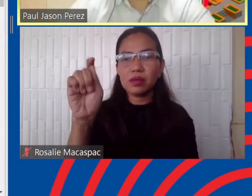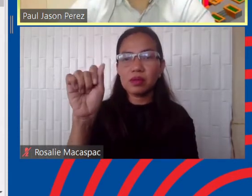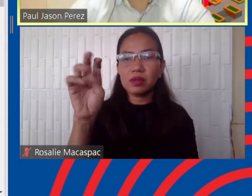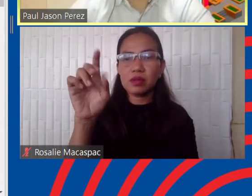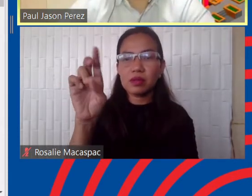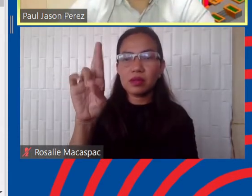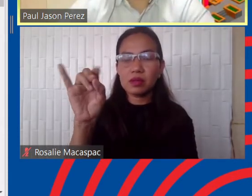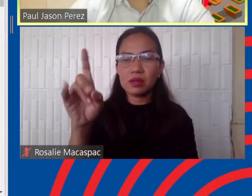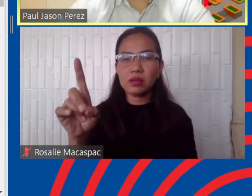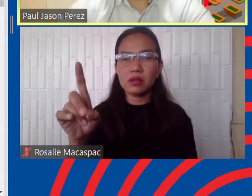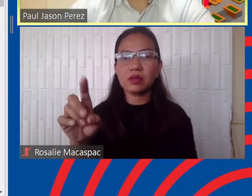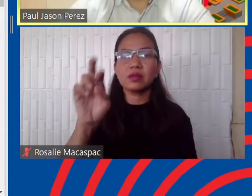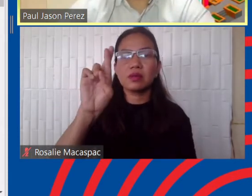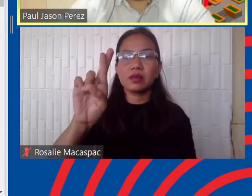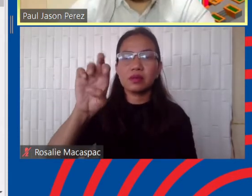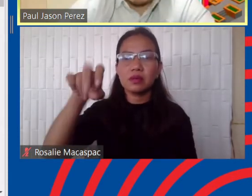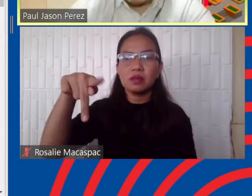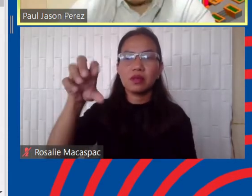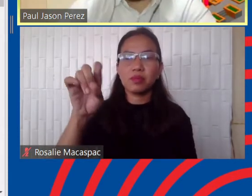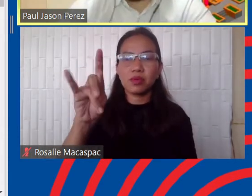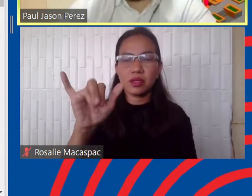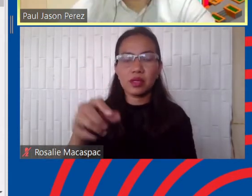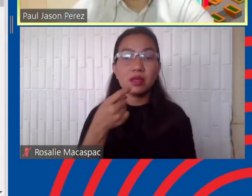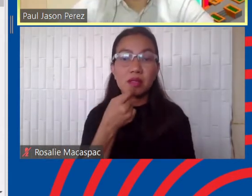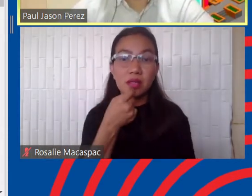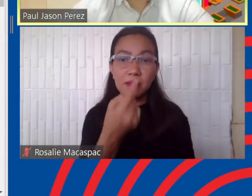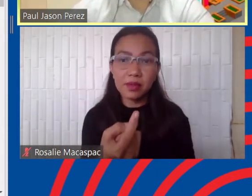the repository, because as mentioned by